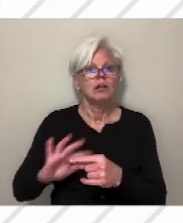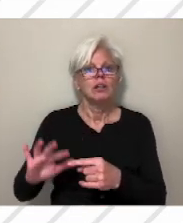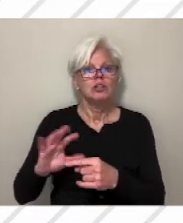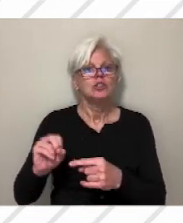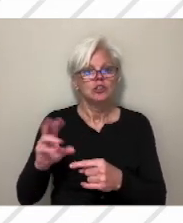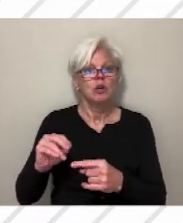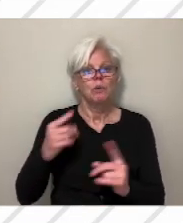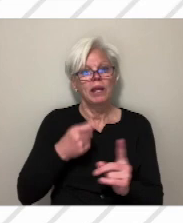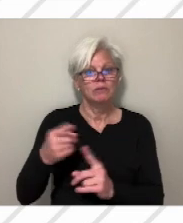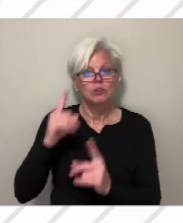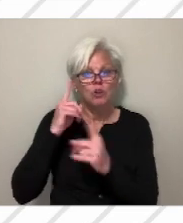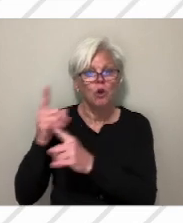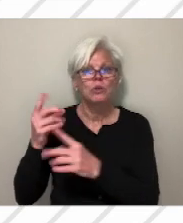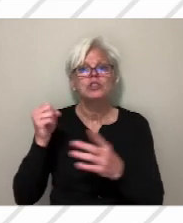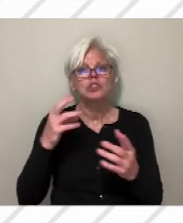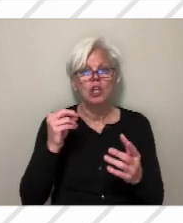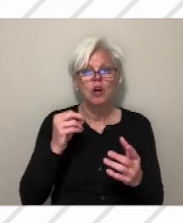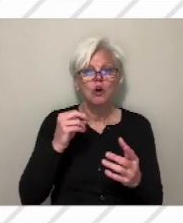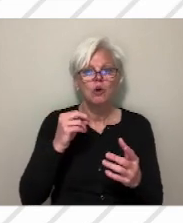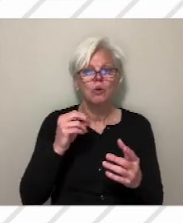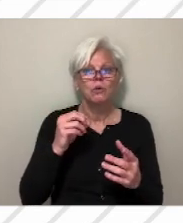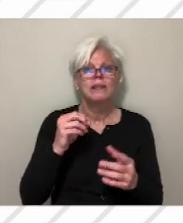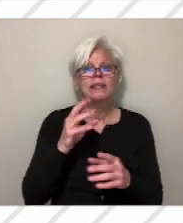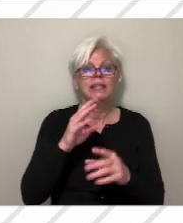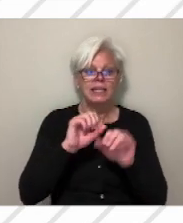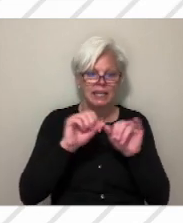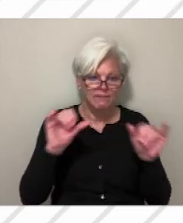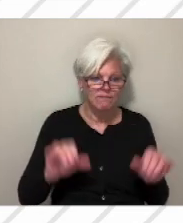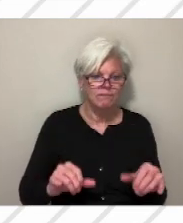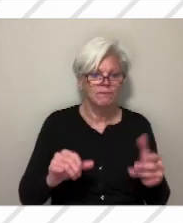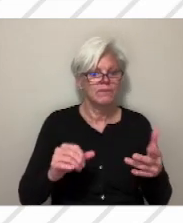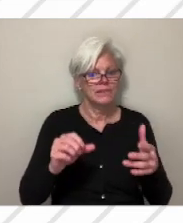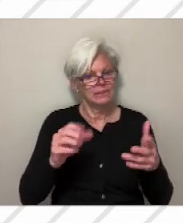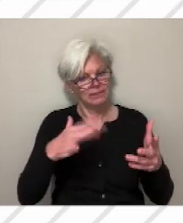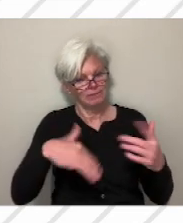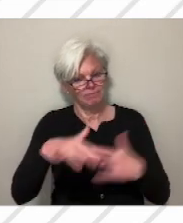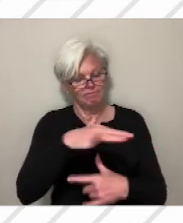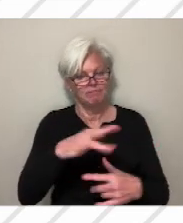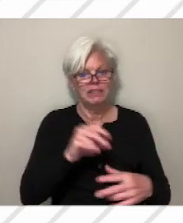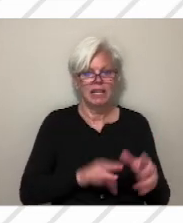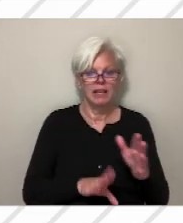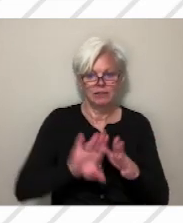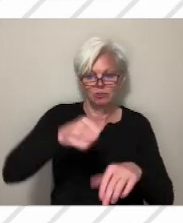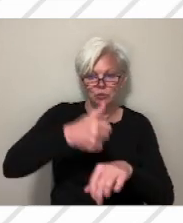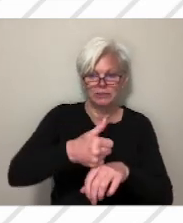set the appropriate conditions to meet those developmental goals continue to be important.